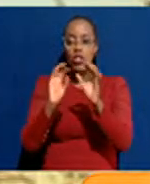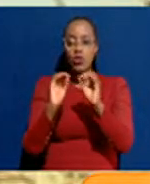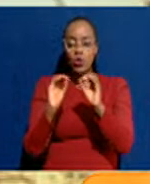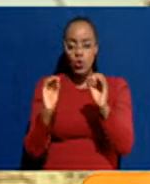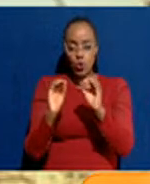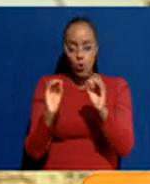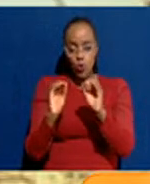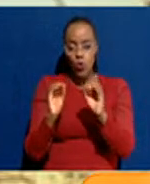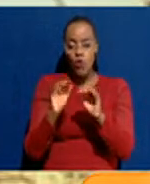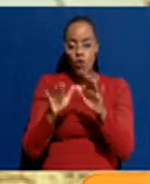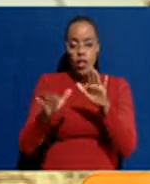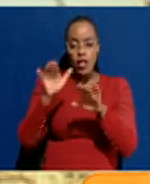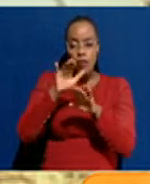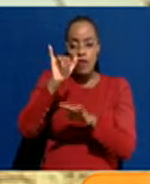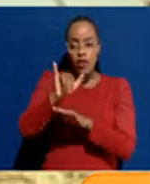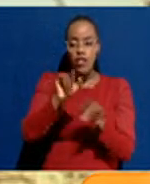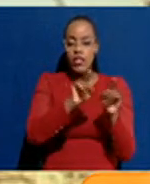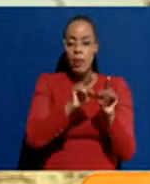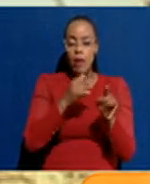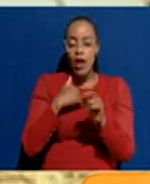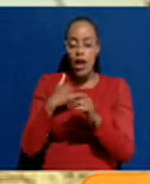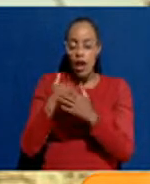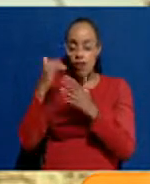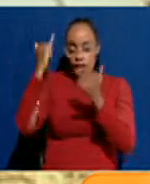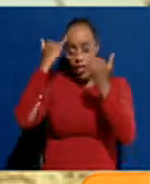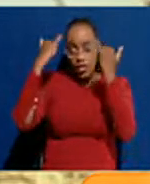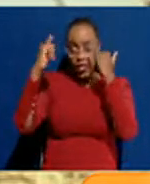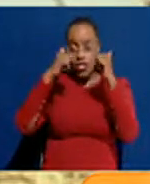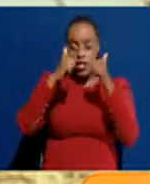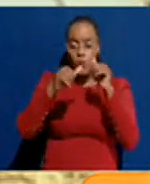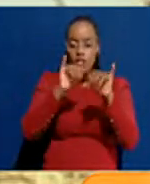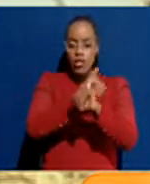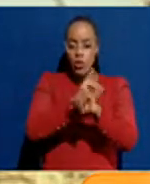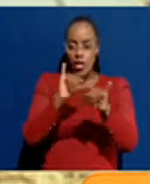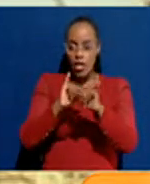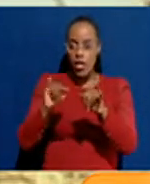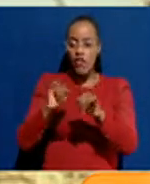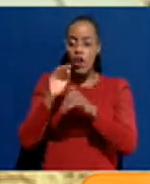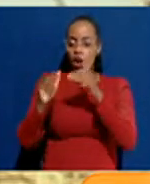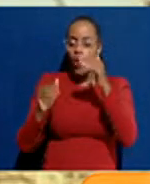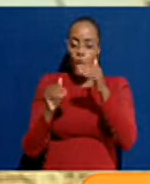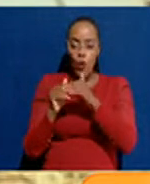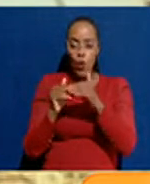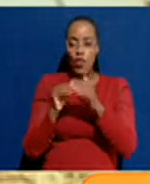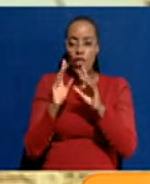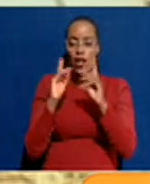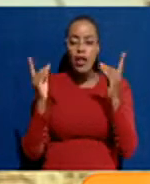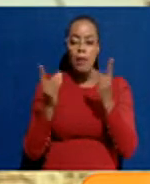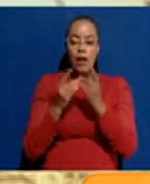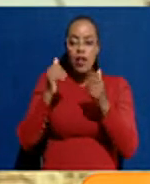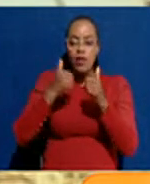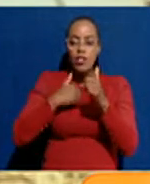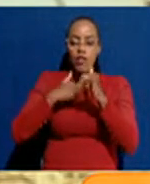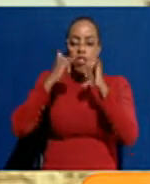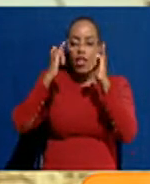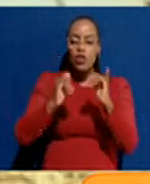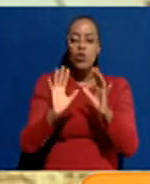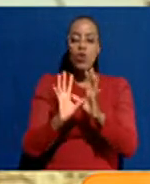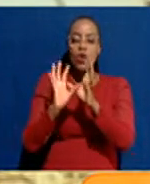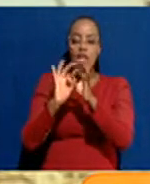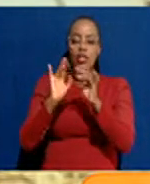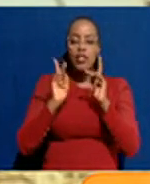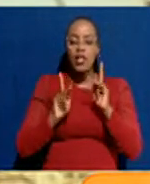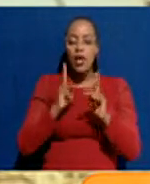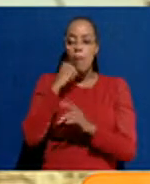replacement of faulty meters. We are on a rapid initiative to clear the entire backlog of the new connections, people